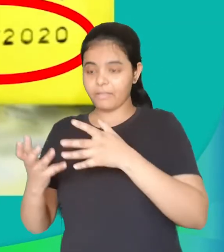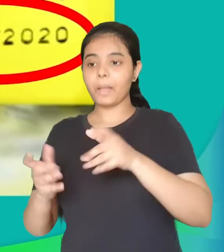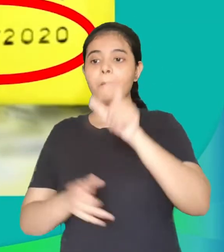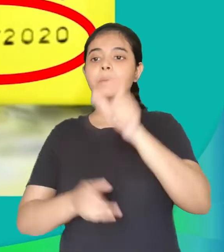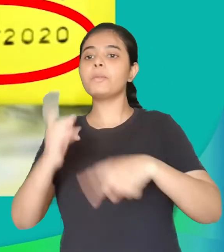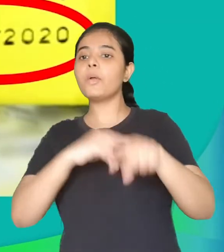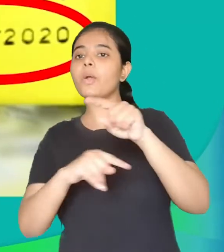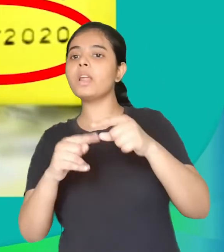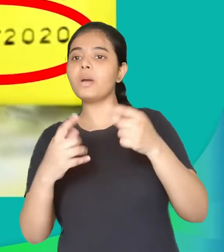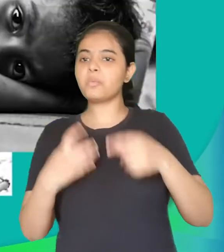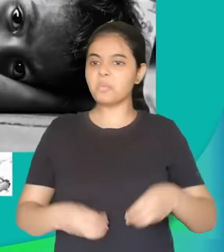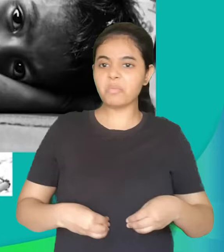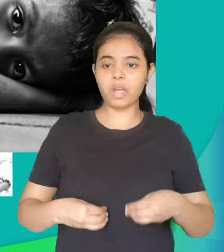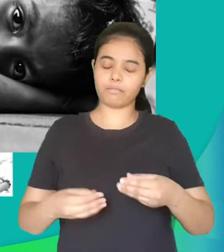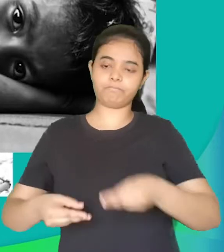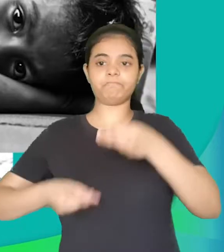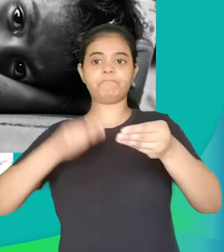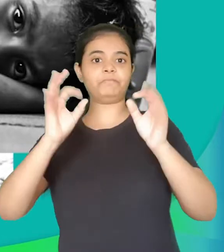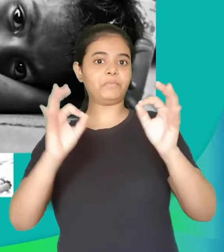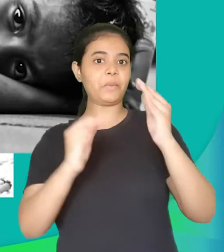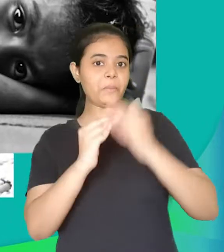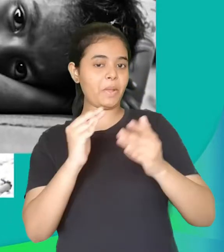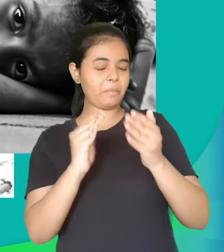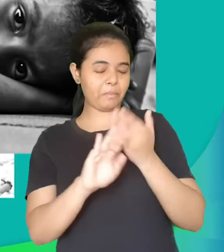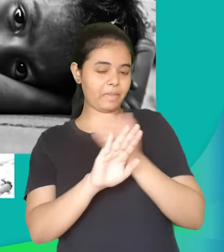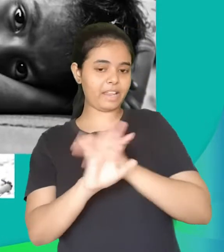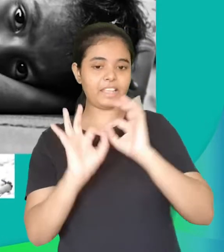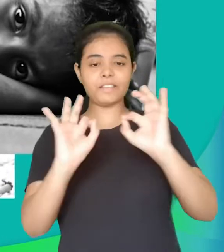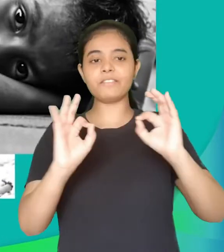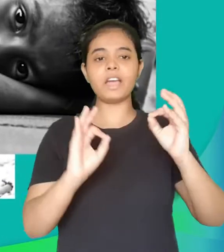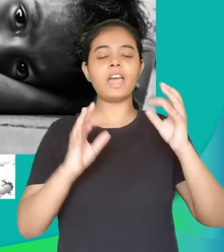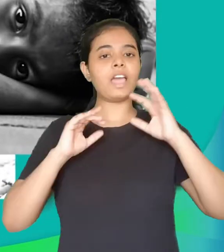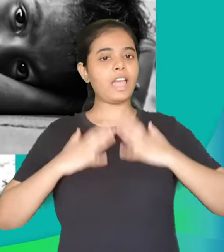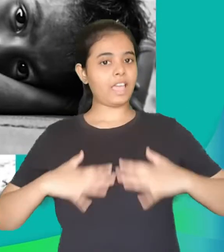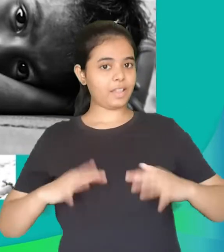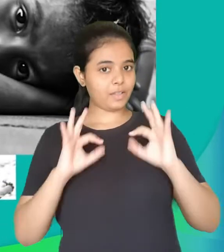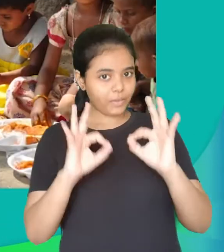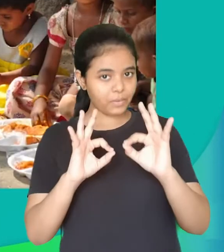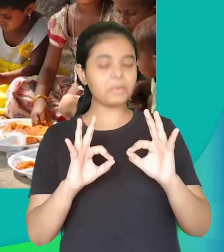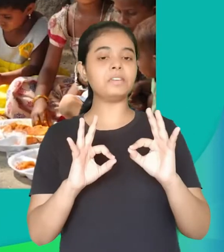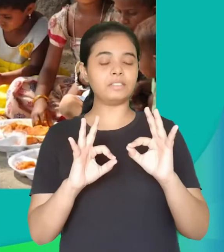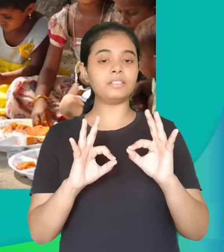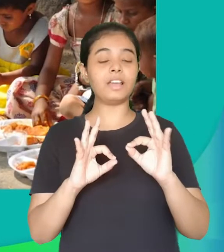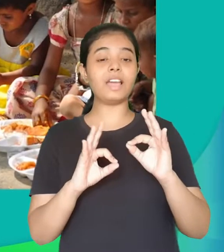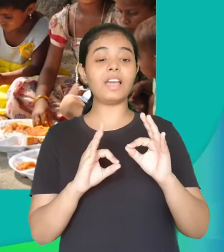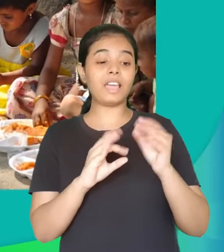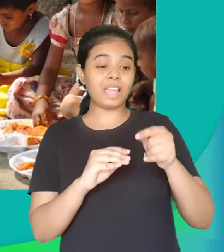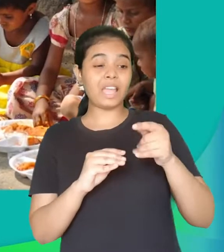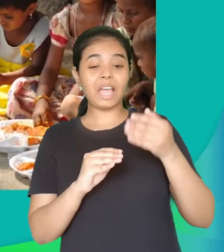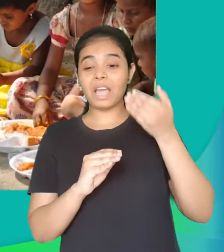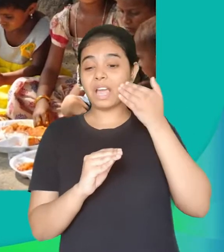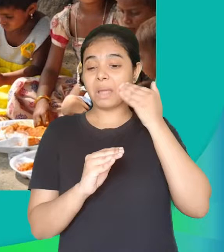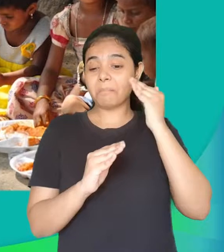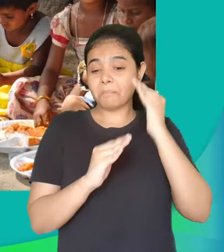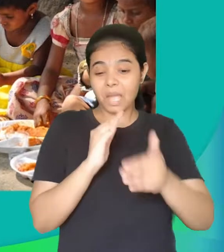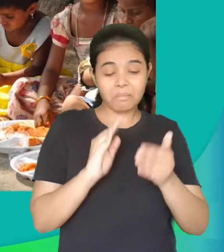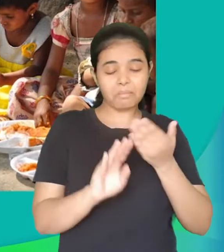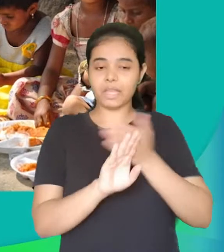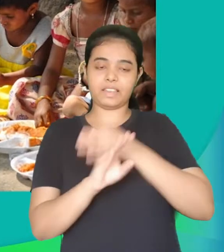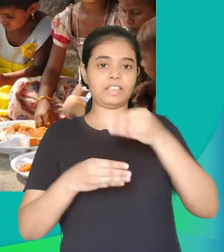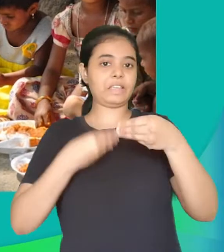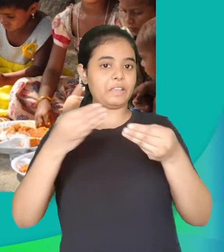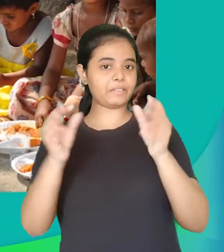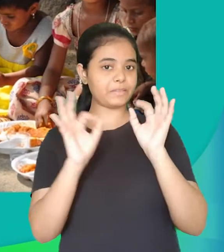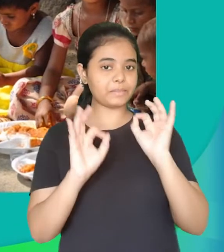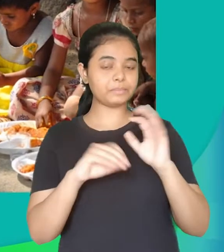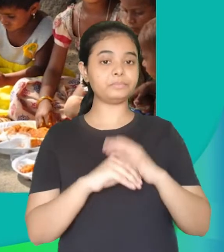its expiry, so that the food is made available to needy persons for consumption within the shelf life